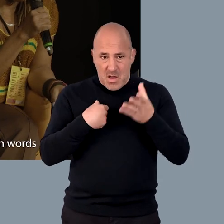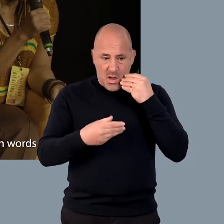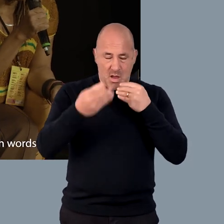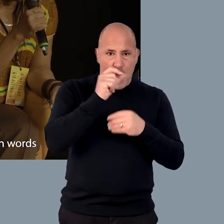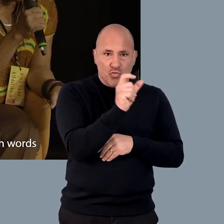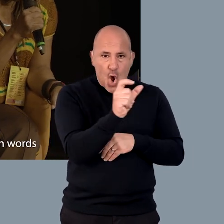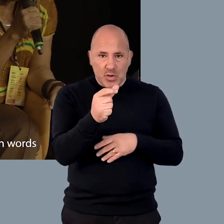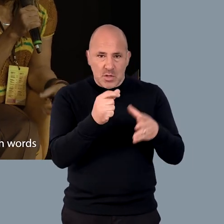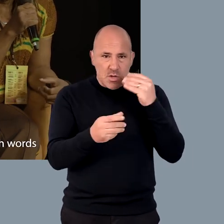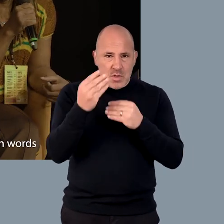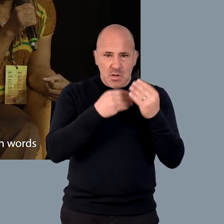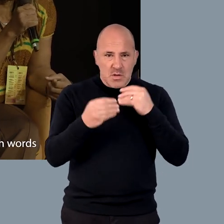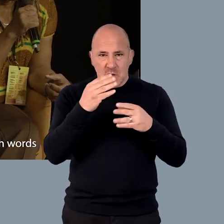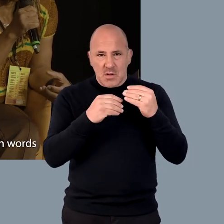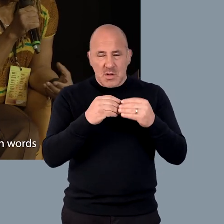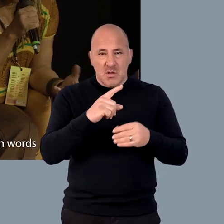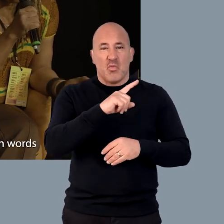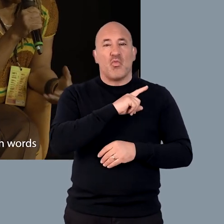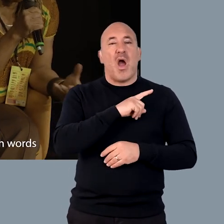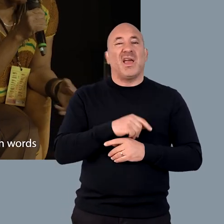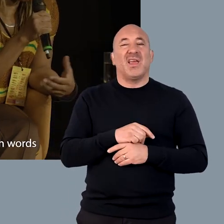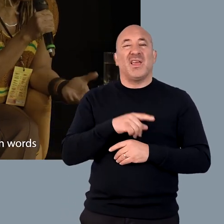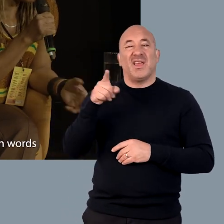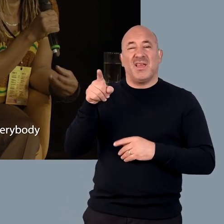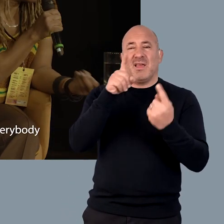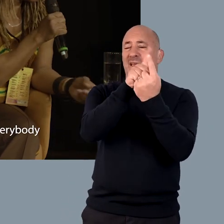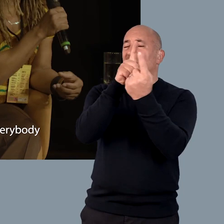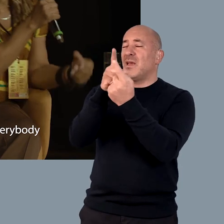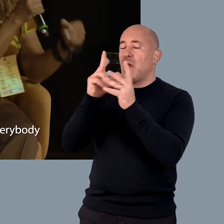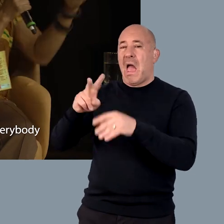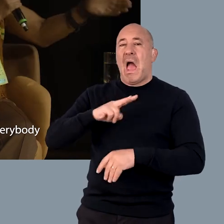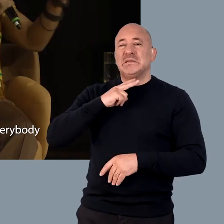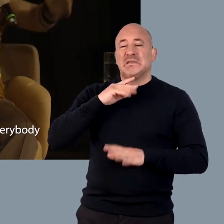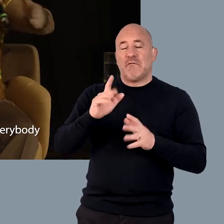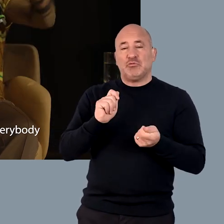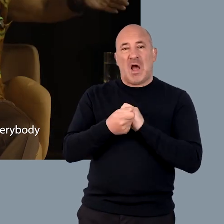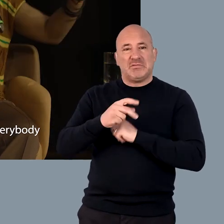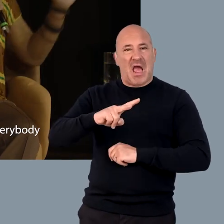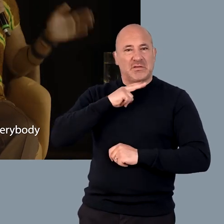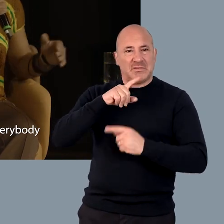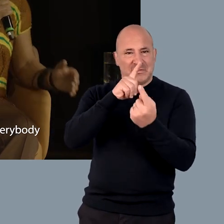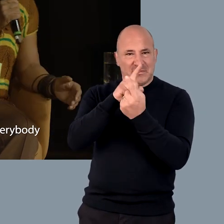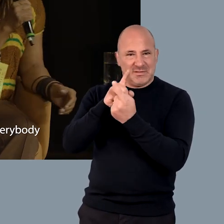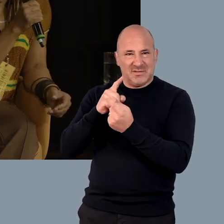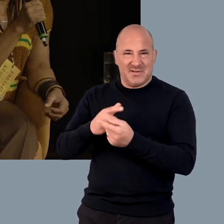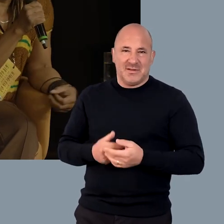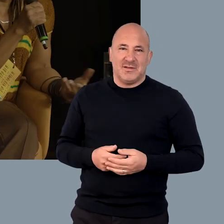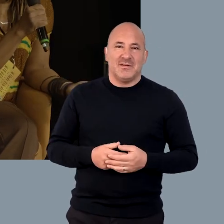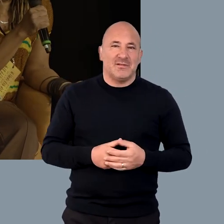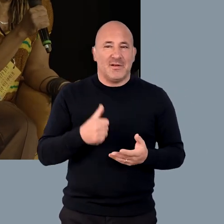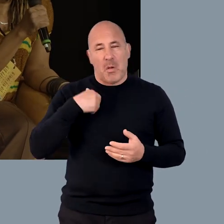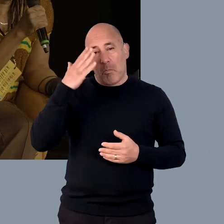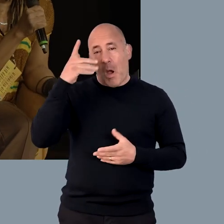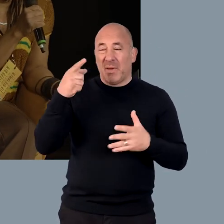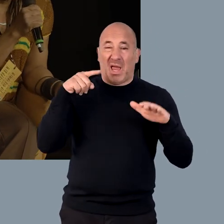that I was wanted to, that I was getting on with works, because she had to change her accent with everybody she met. She,